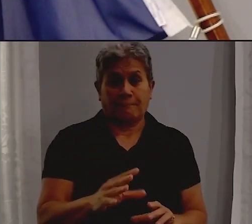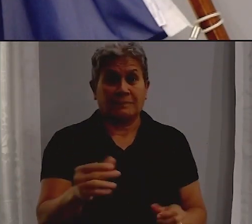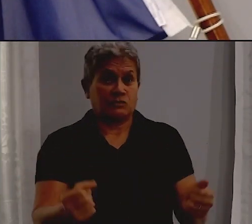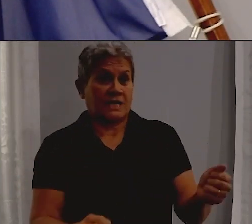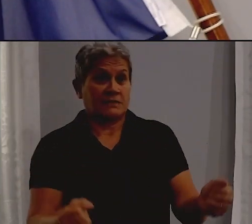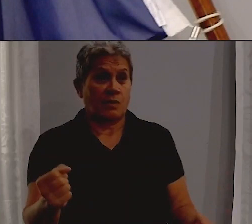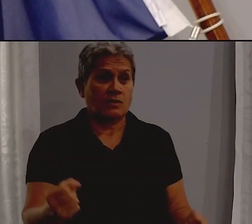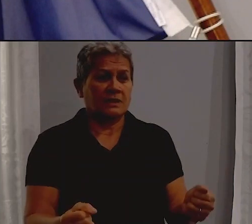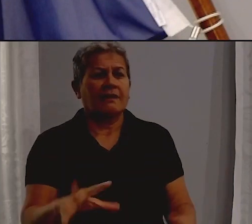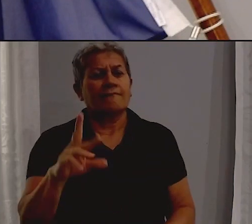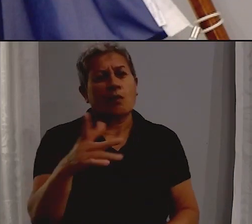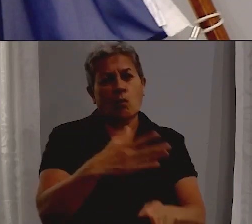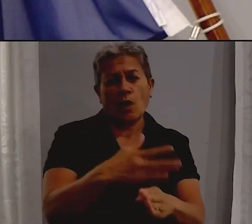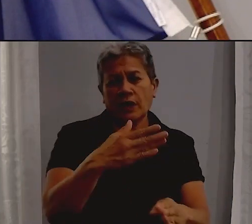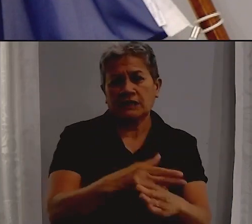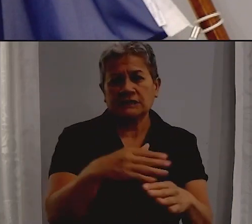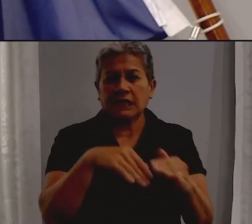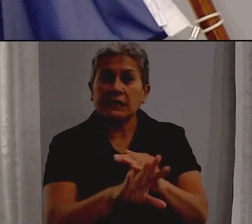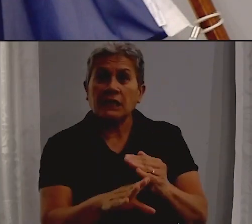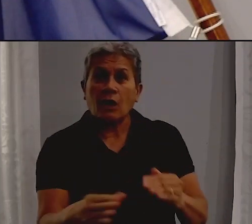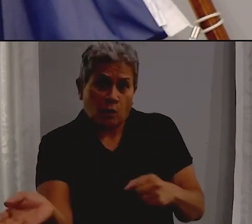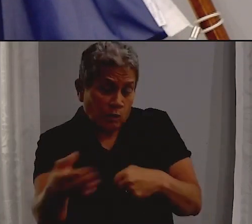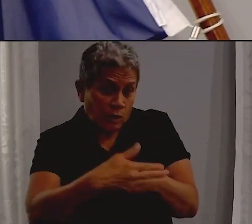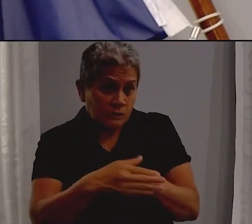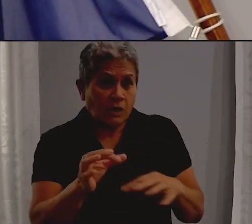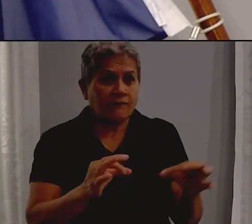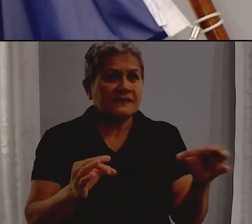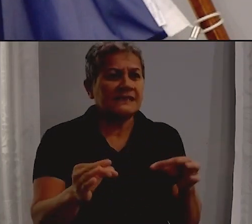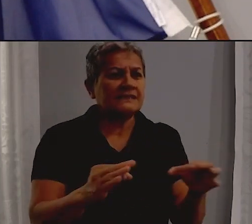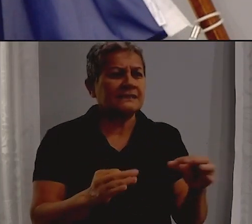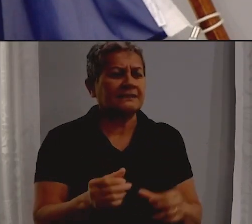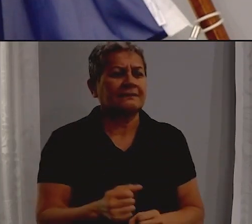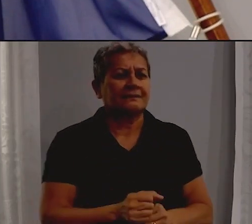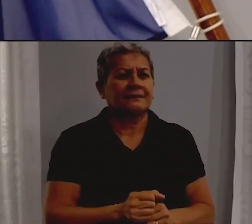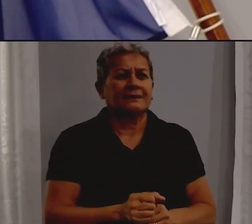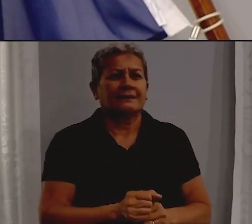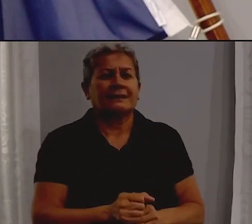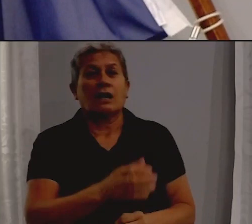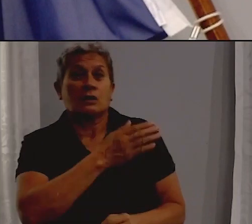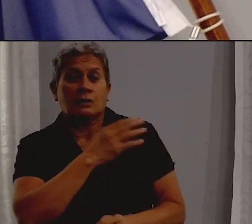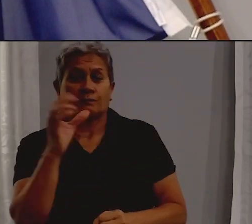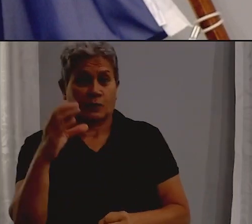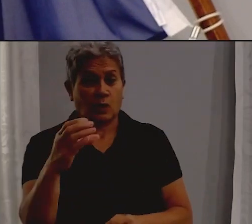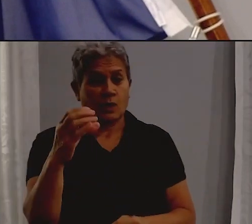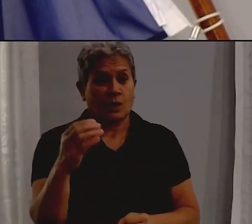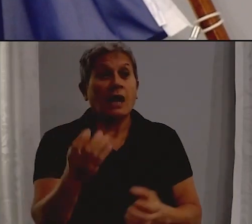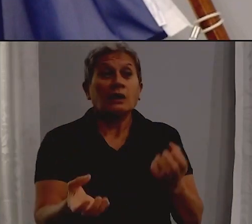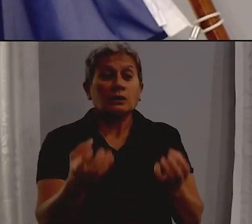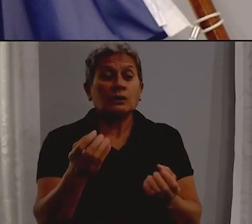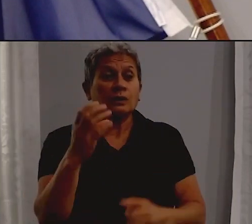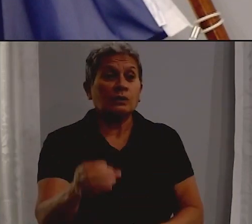facilities. Wearing face masks is encouraged when in any public place. The Cook Safe tag-in will